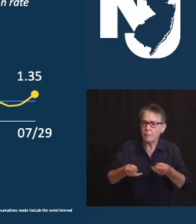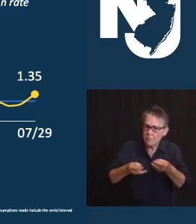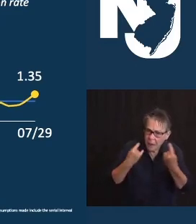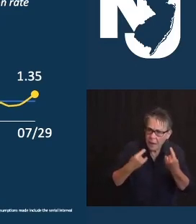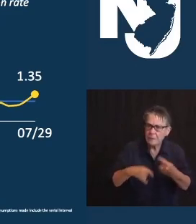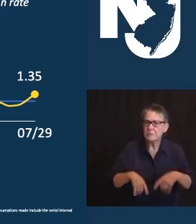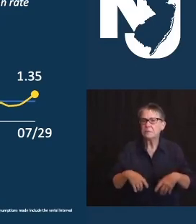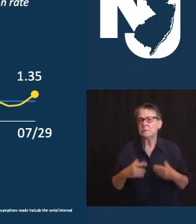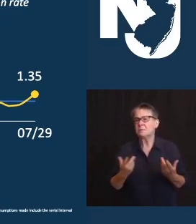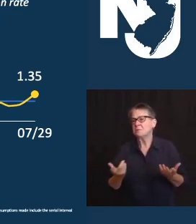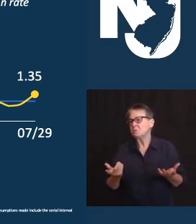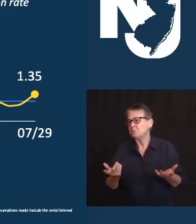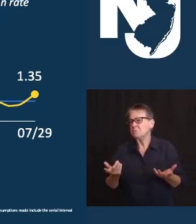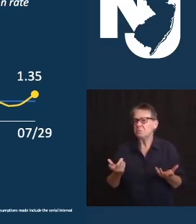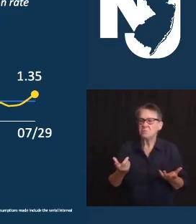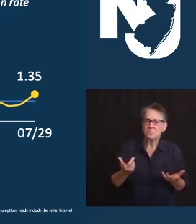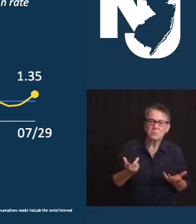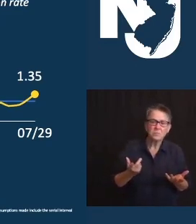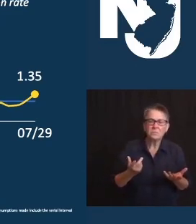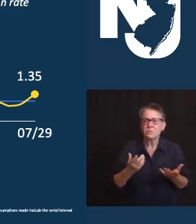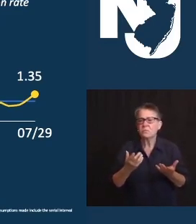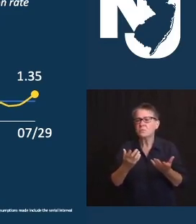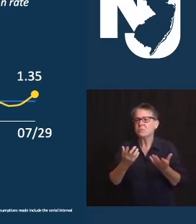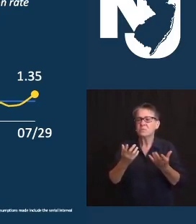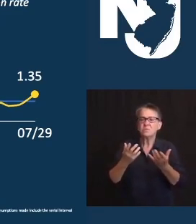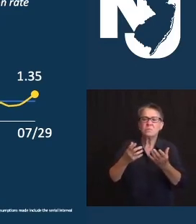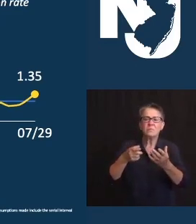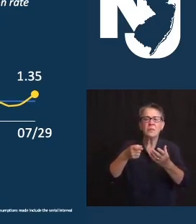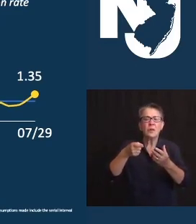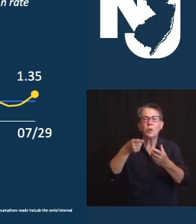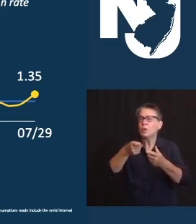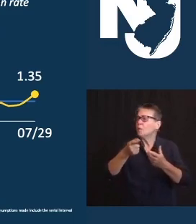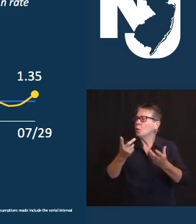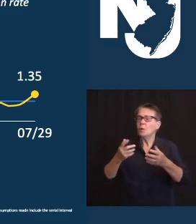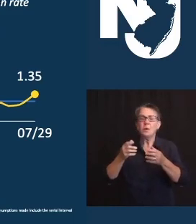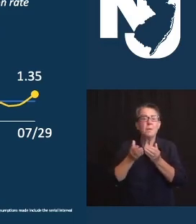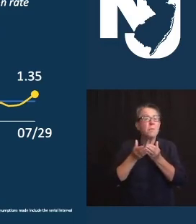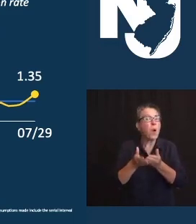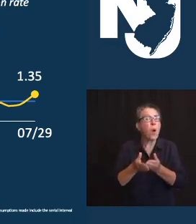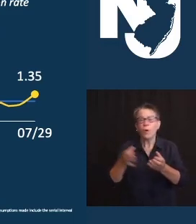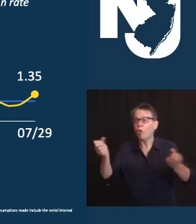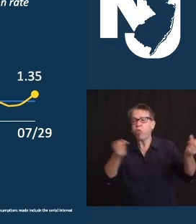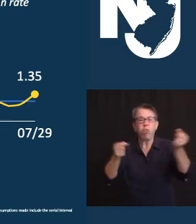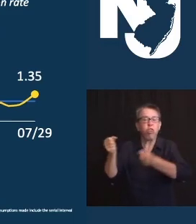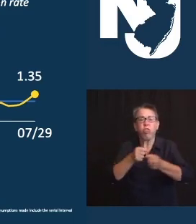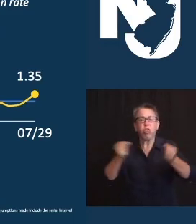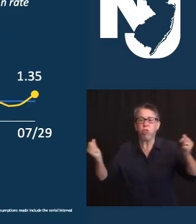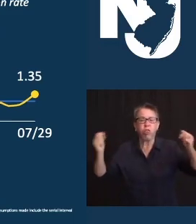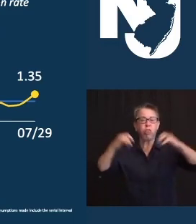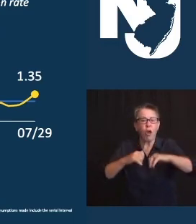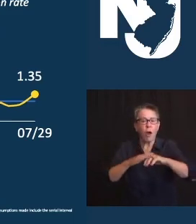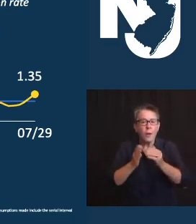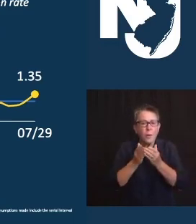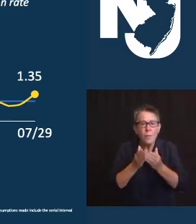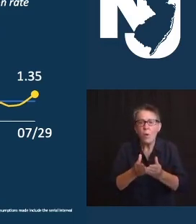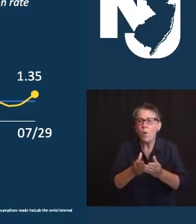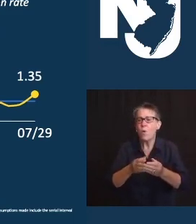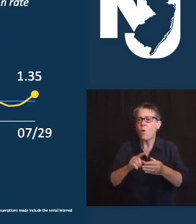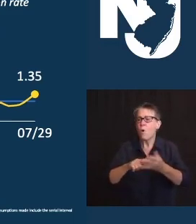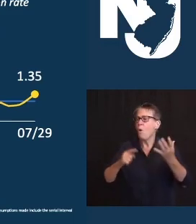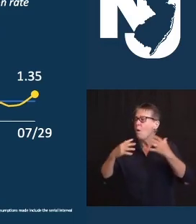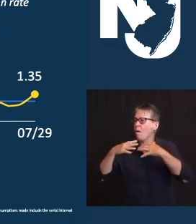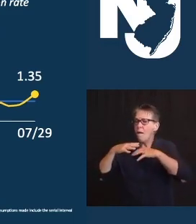boat is directly contributing to these increases. This has to stop, and it has to stop